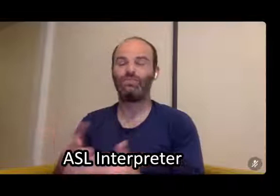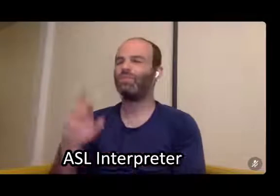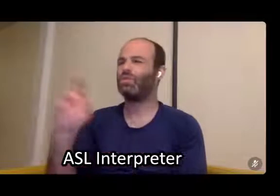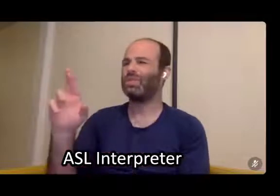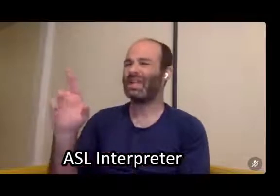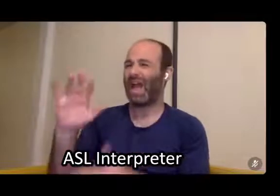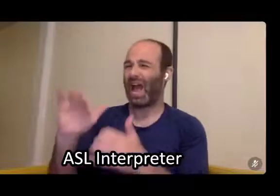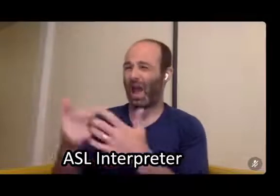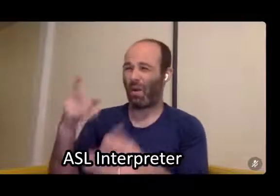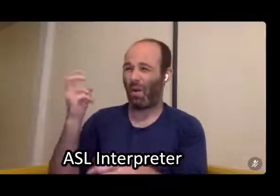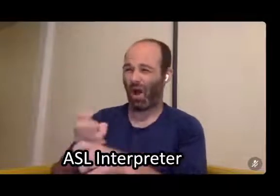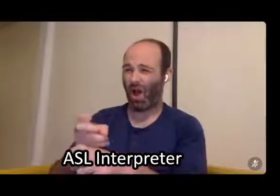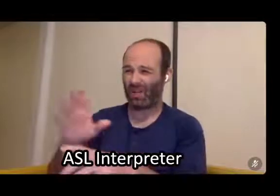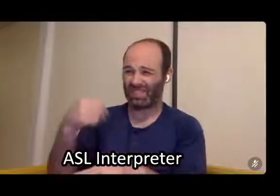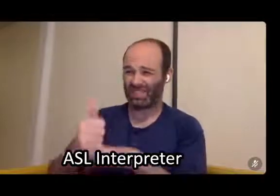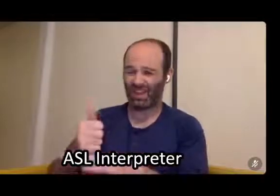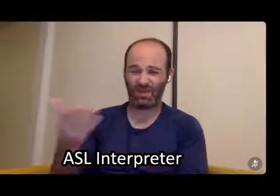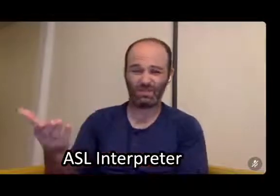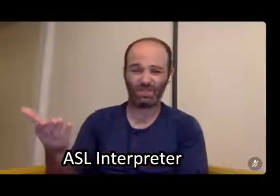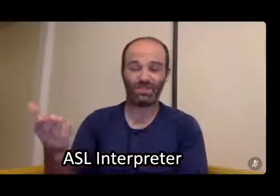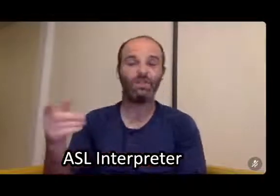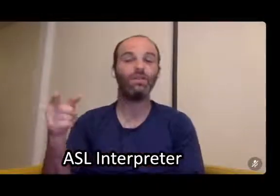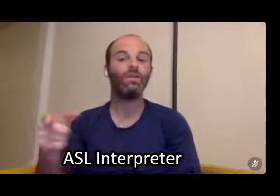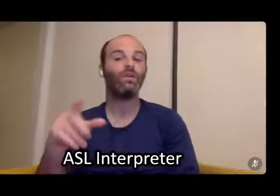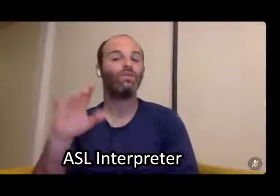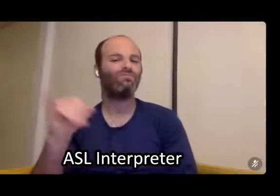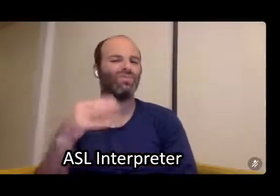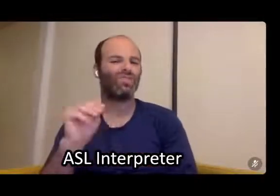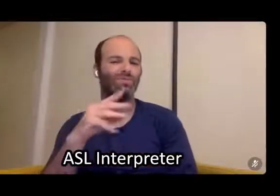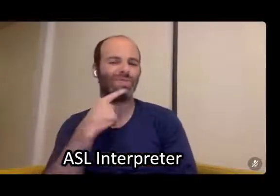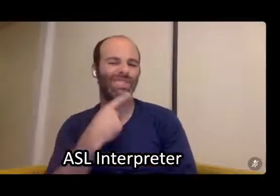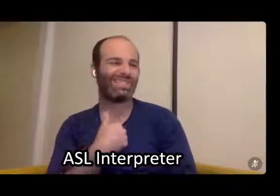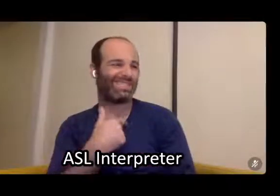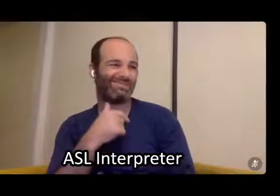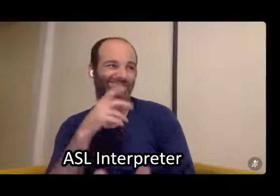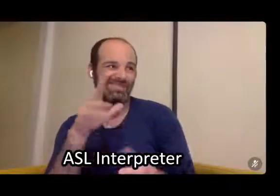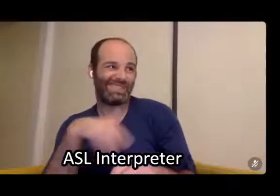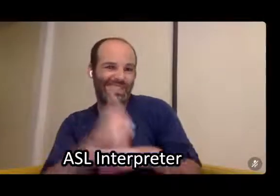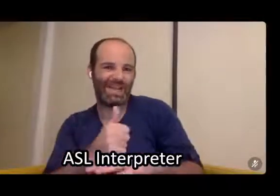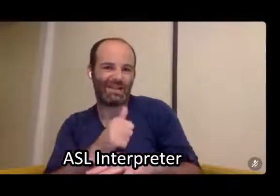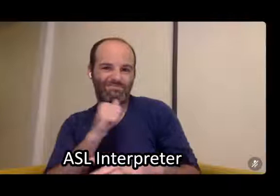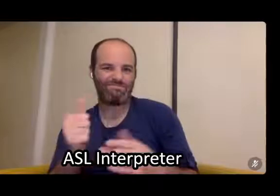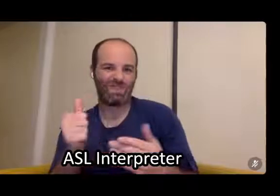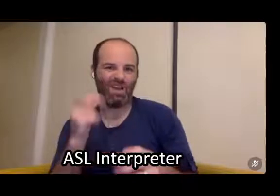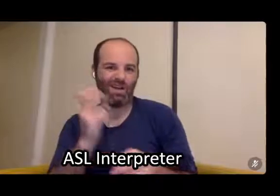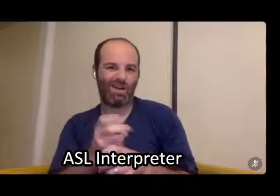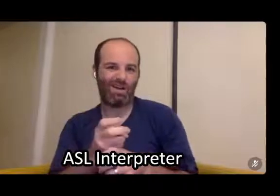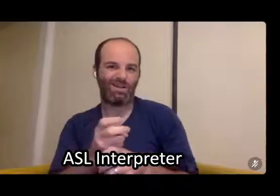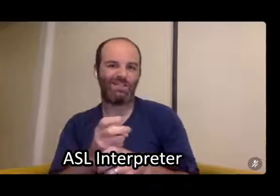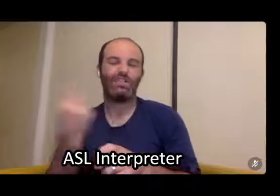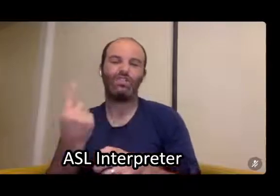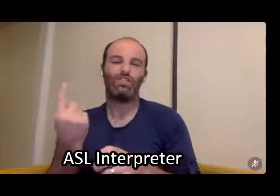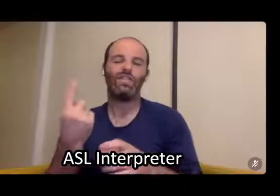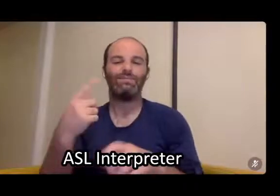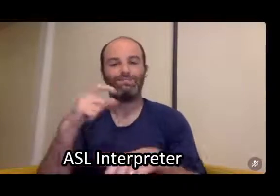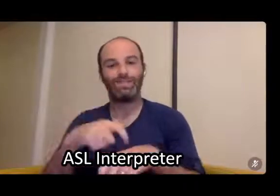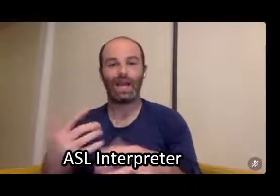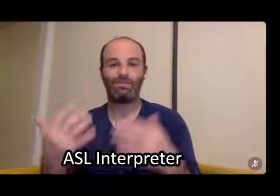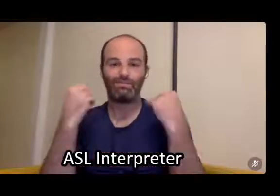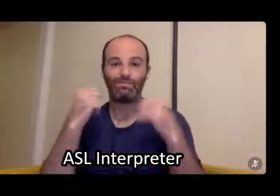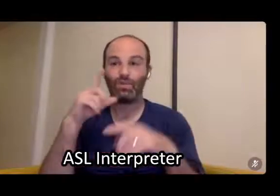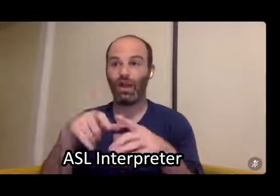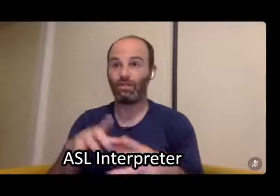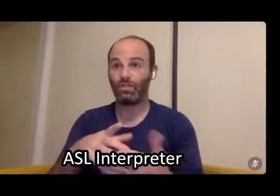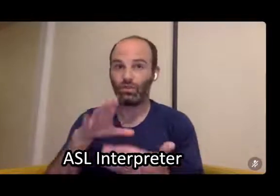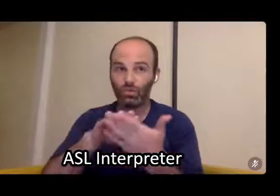that? Setting up the routine wasn't difficult. It just taken an hour to sit down and learn it. I did